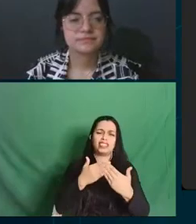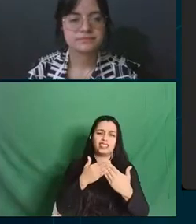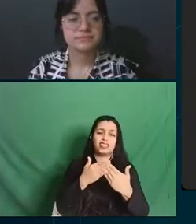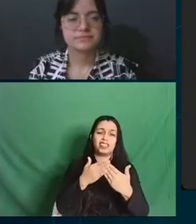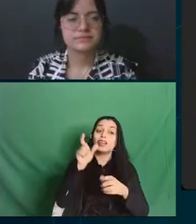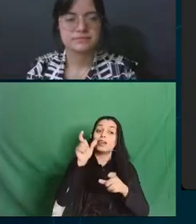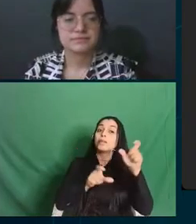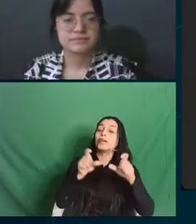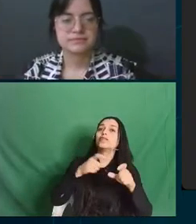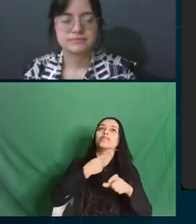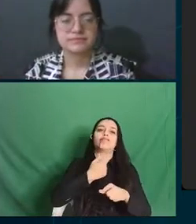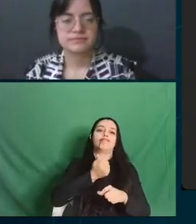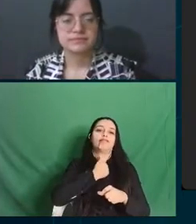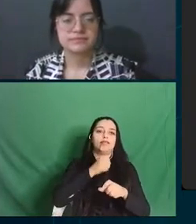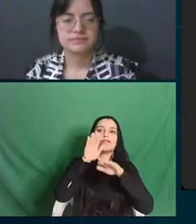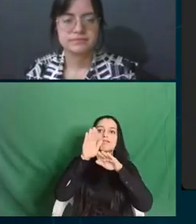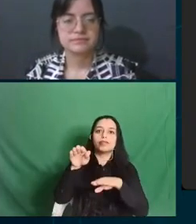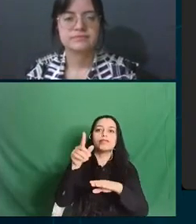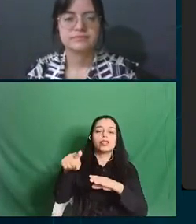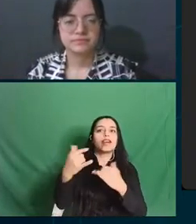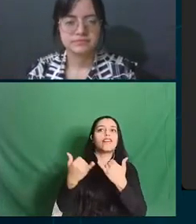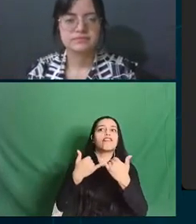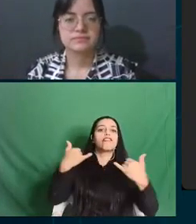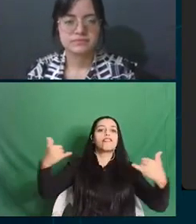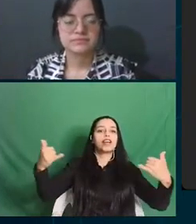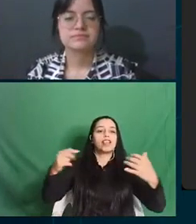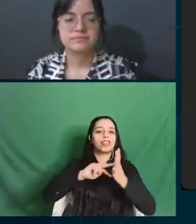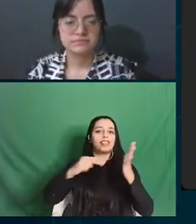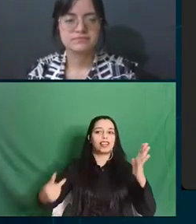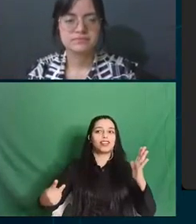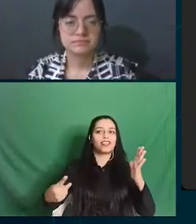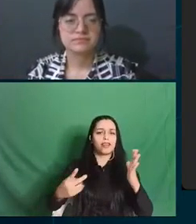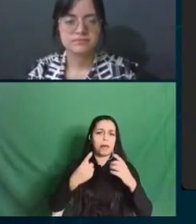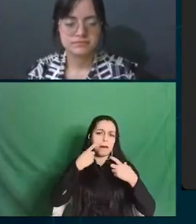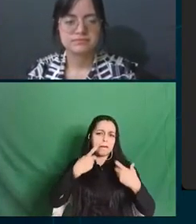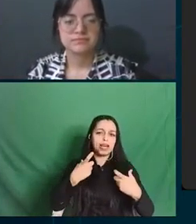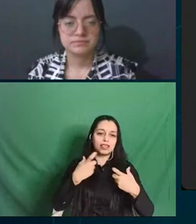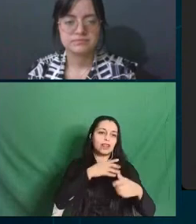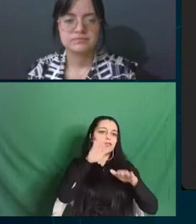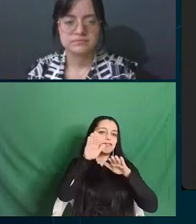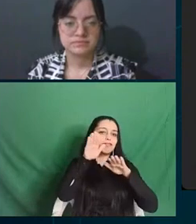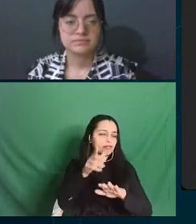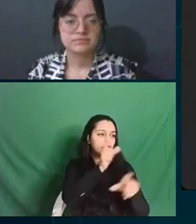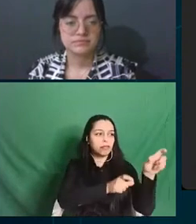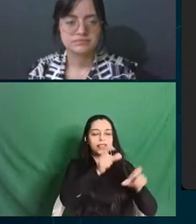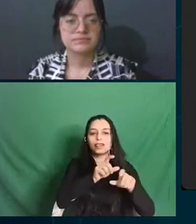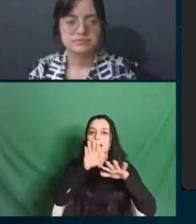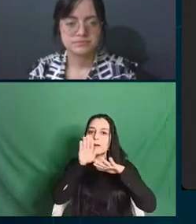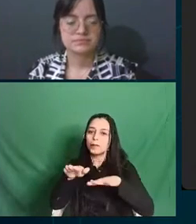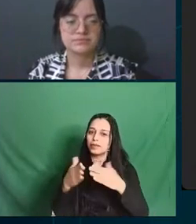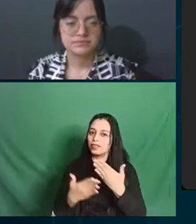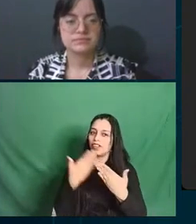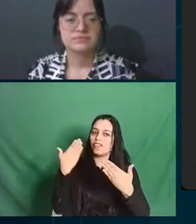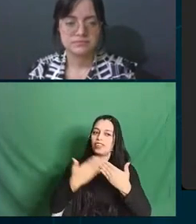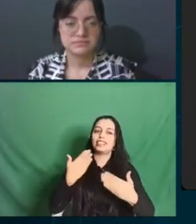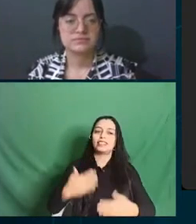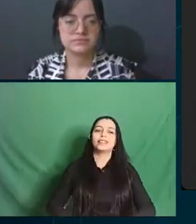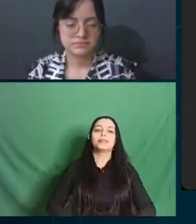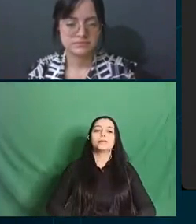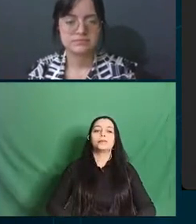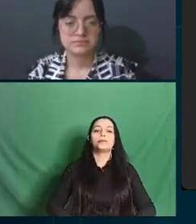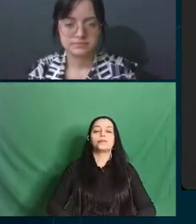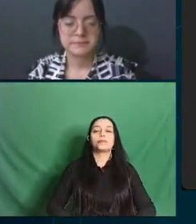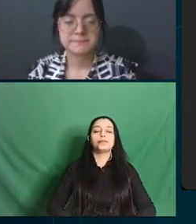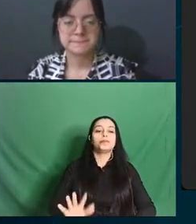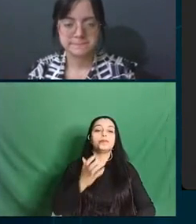it's the technology already exists, you know, small devices that you can put in, and then you connect to the local towers, right, that are